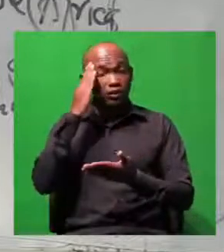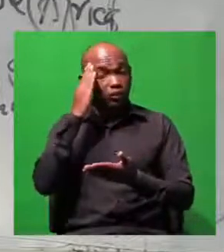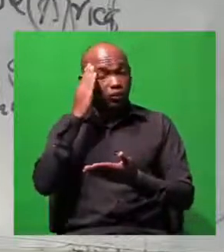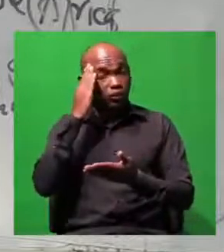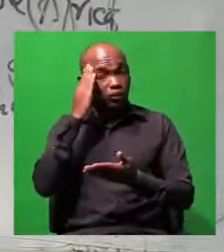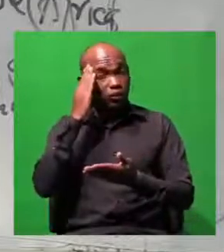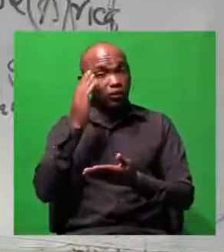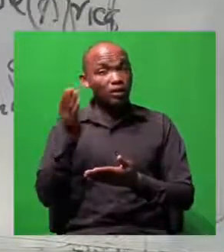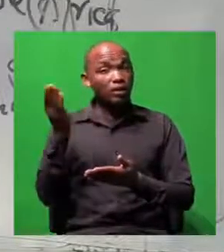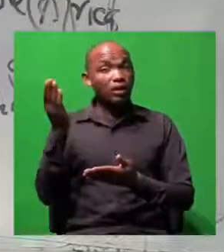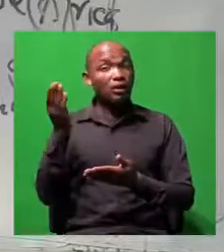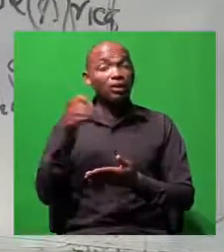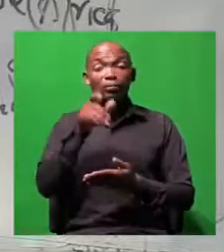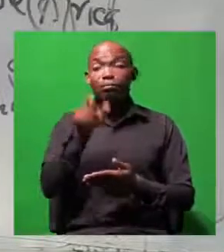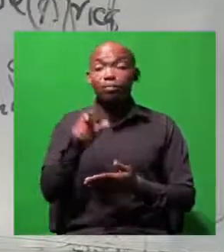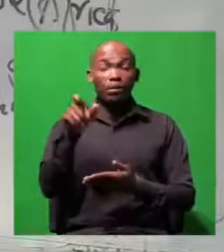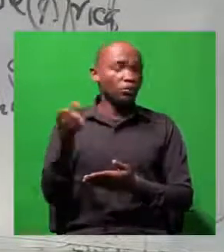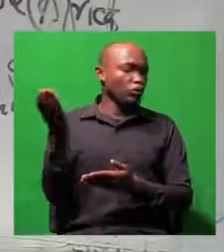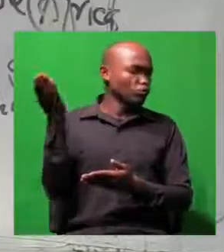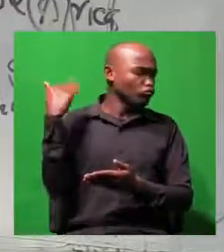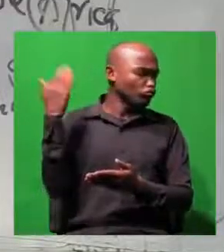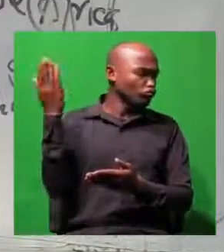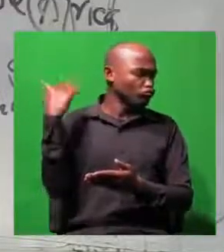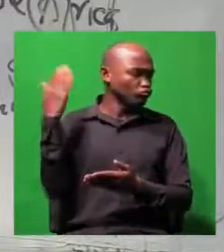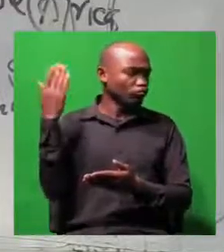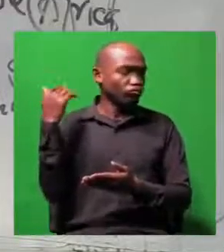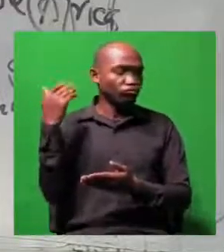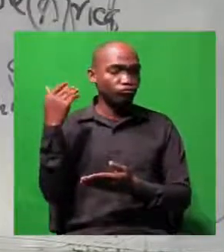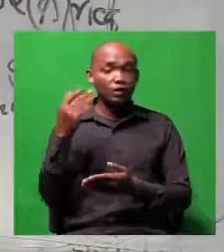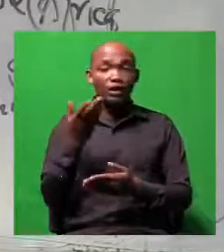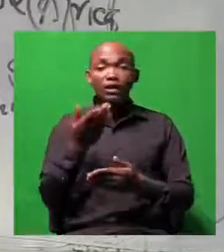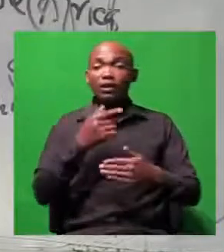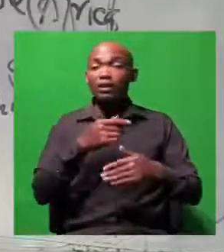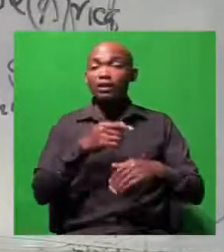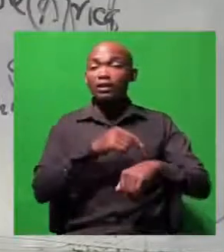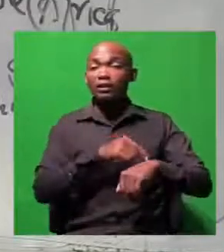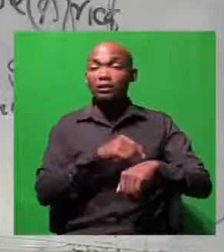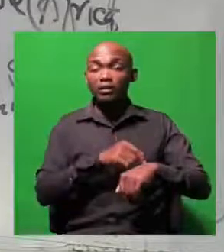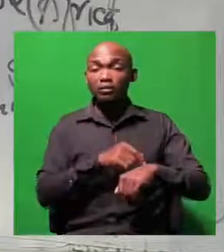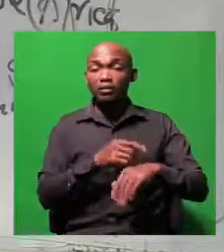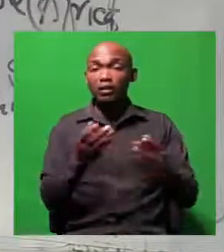the areas. As we know, people during this time